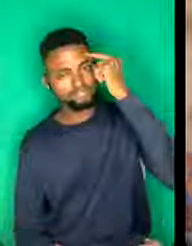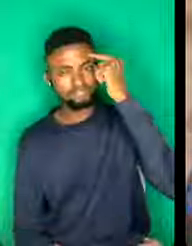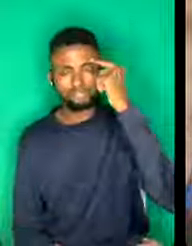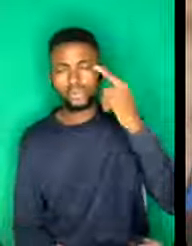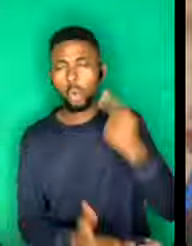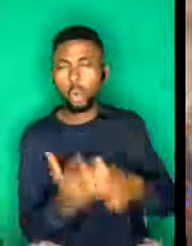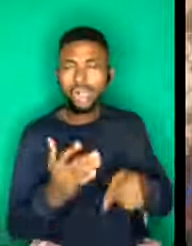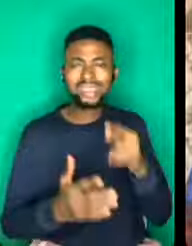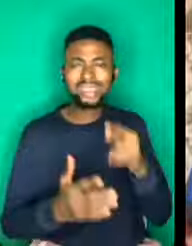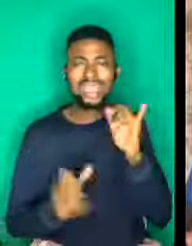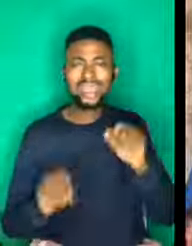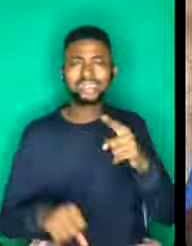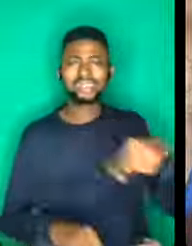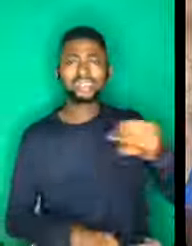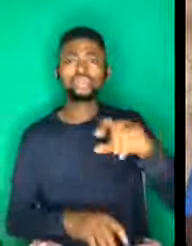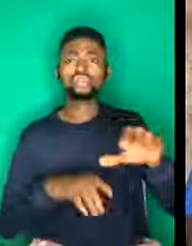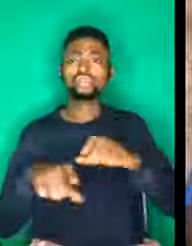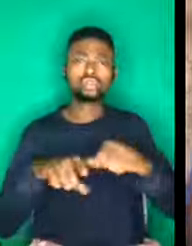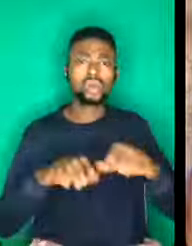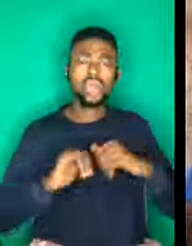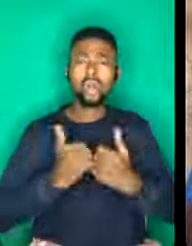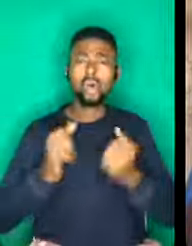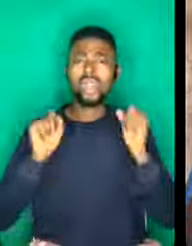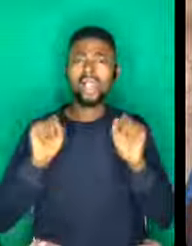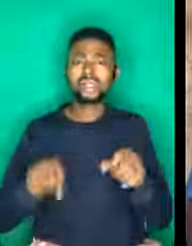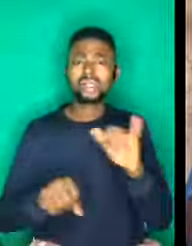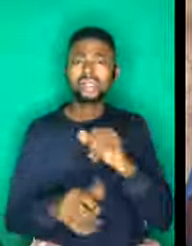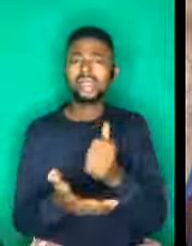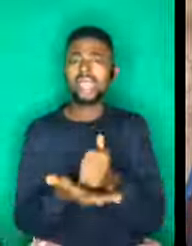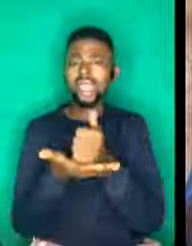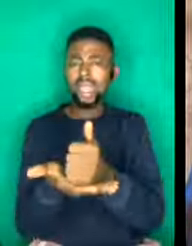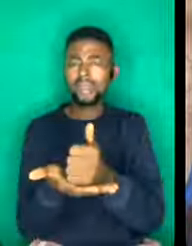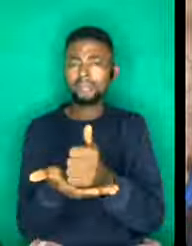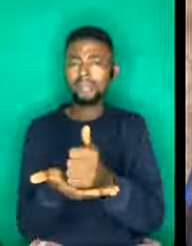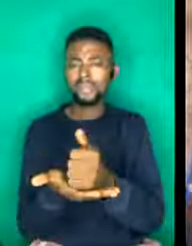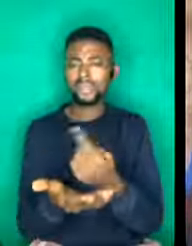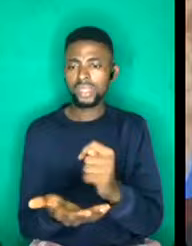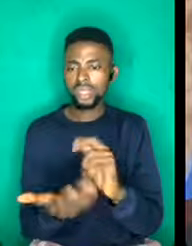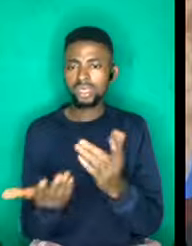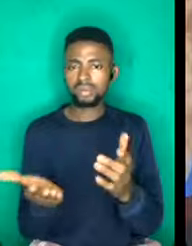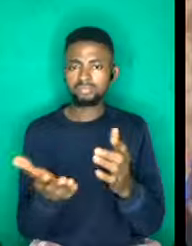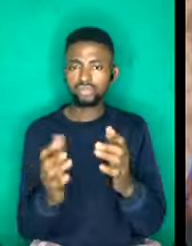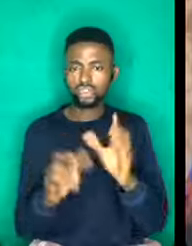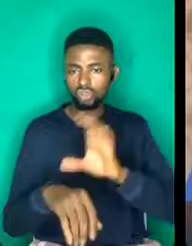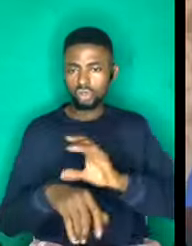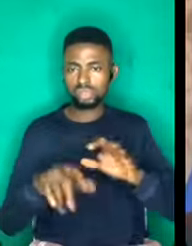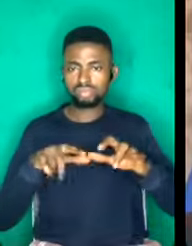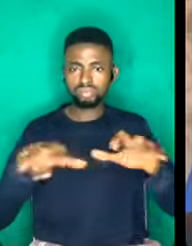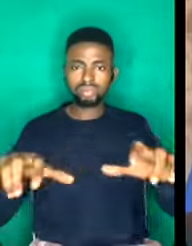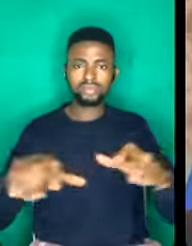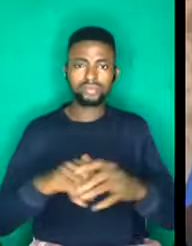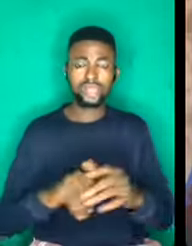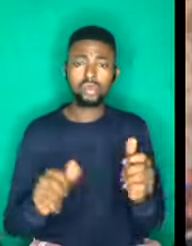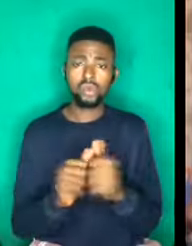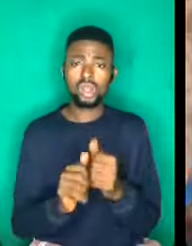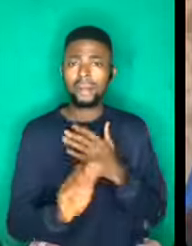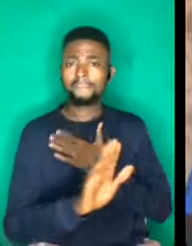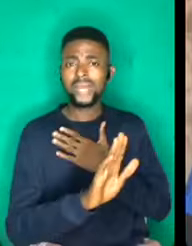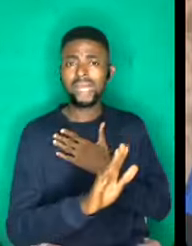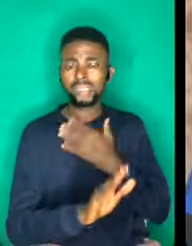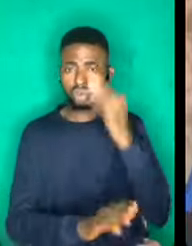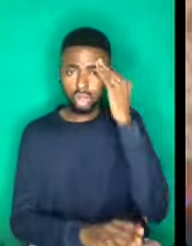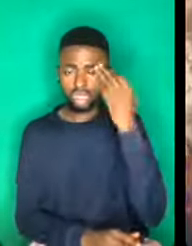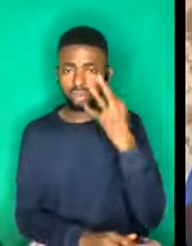the congregation, my local church? How can they contribute to this? So with my knowledge of performing